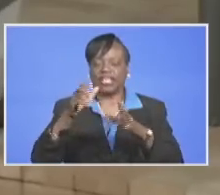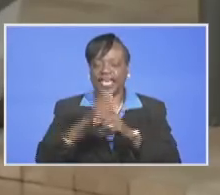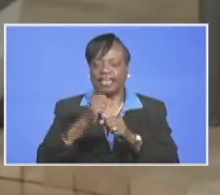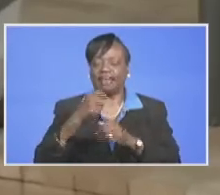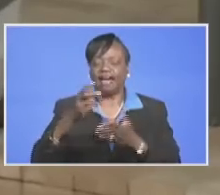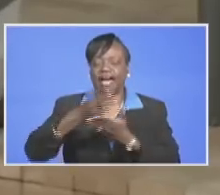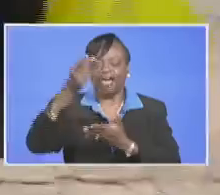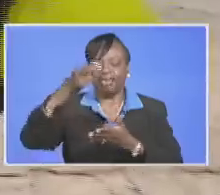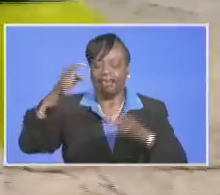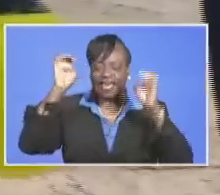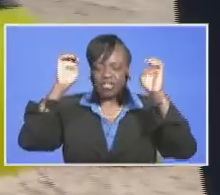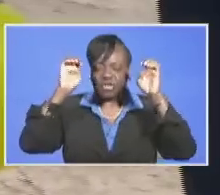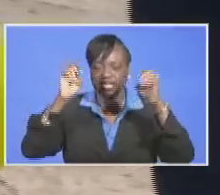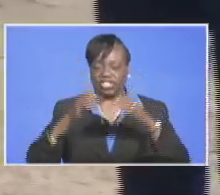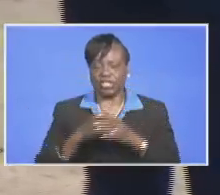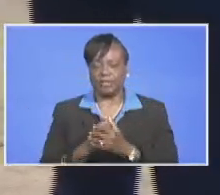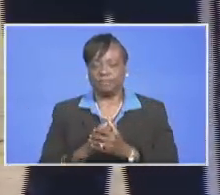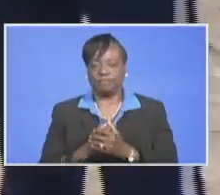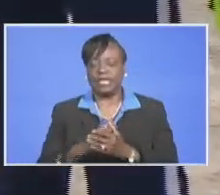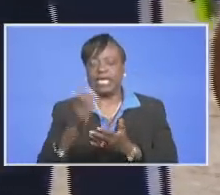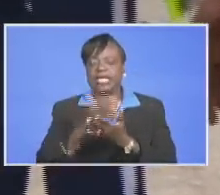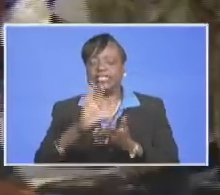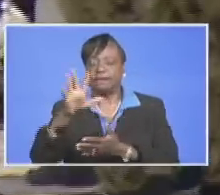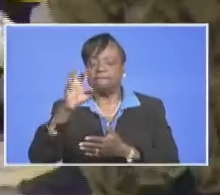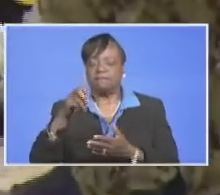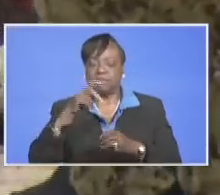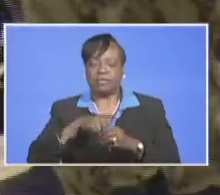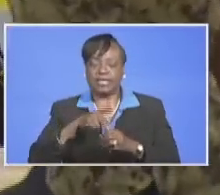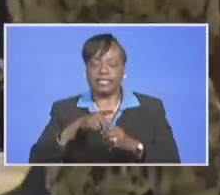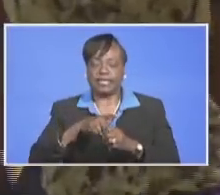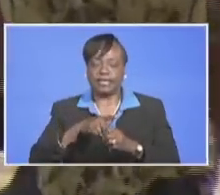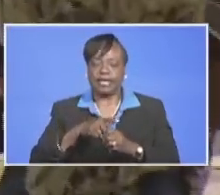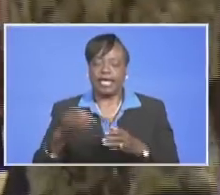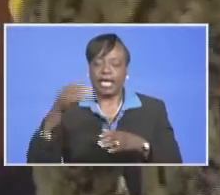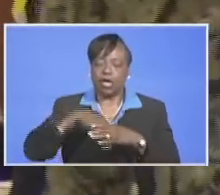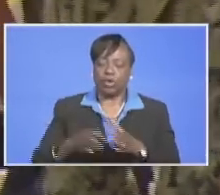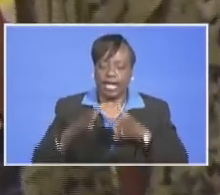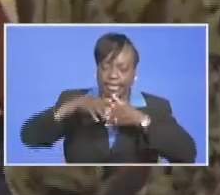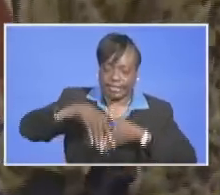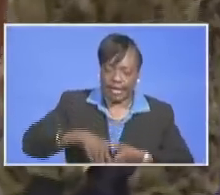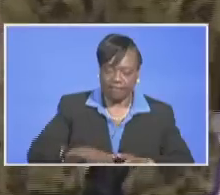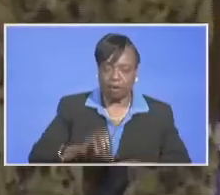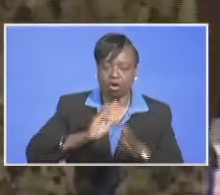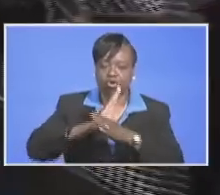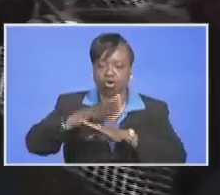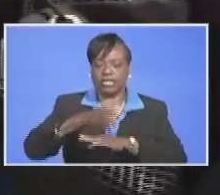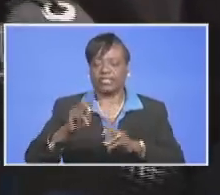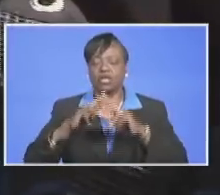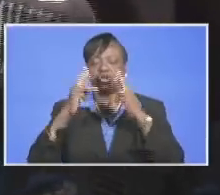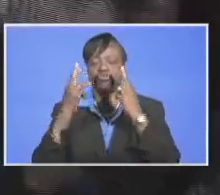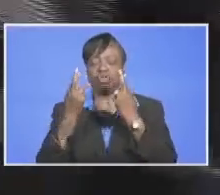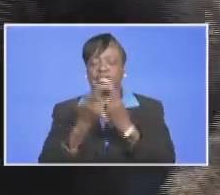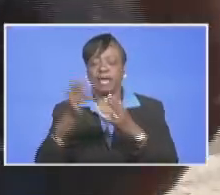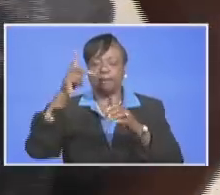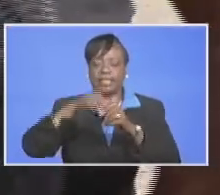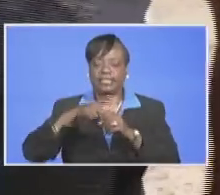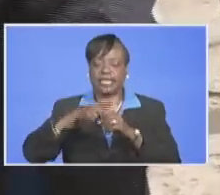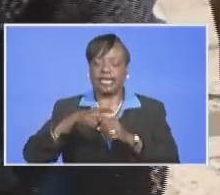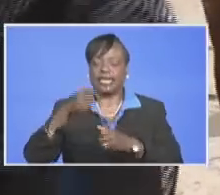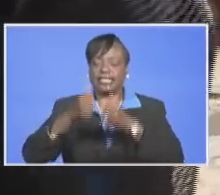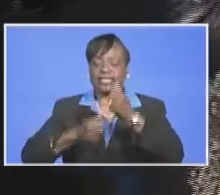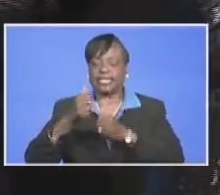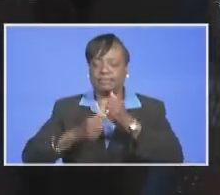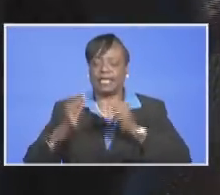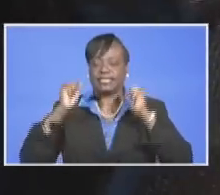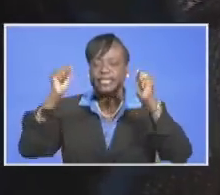ZNS Network News. Some 50 participants, including divers from across the region, participated in an assessment exercise to test the